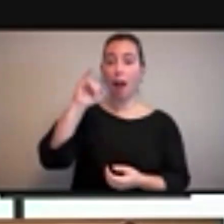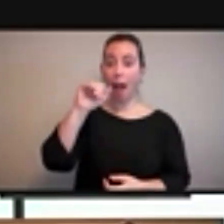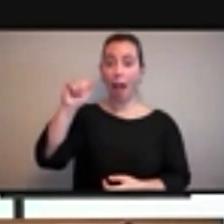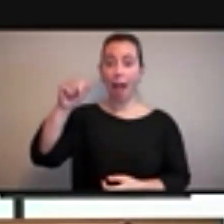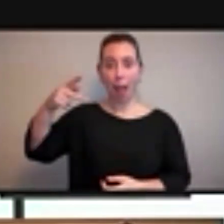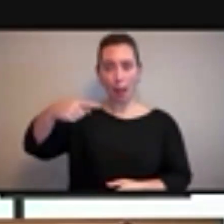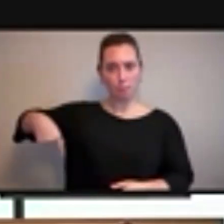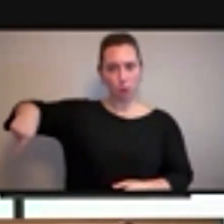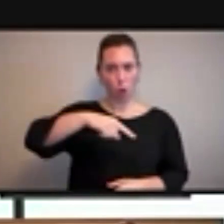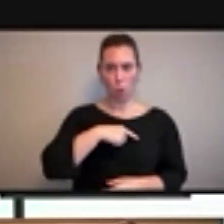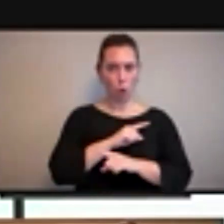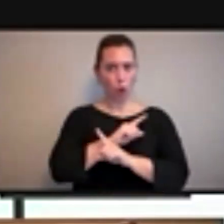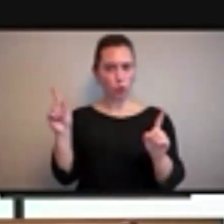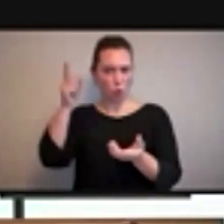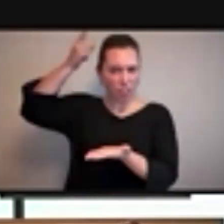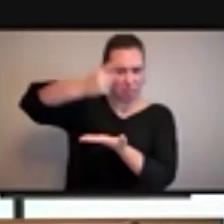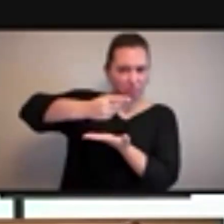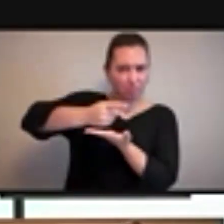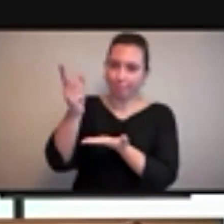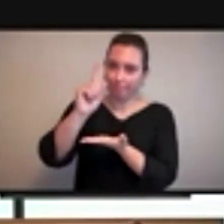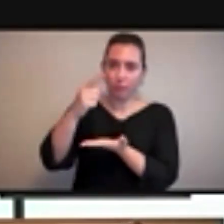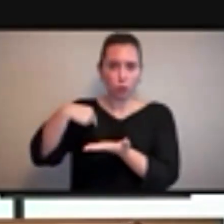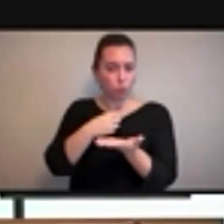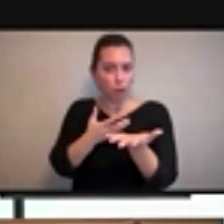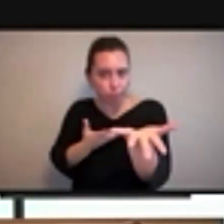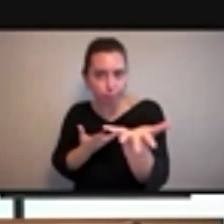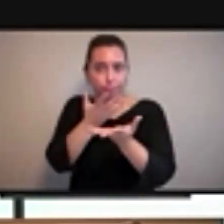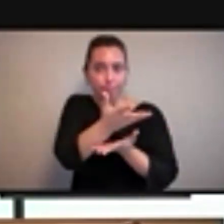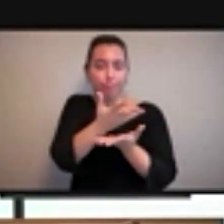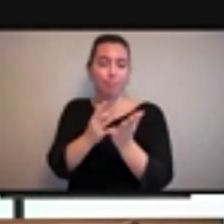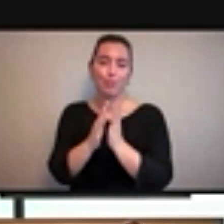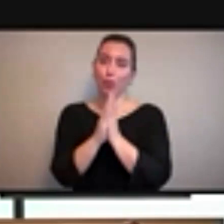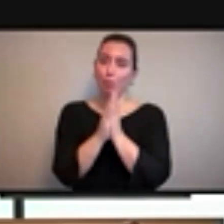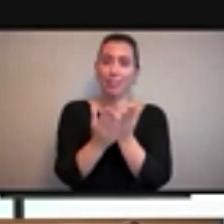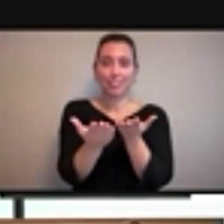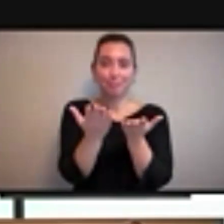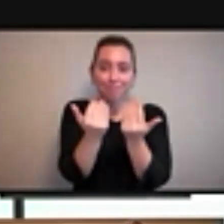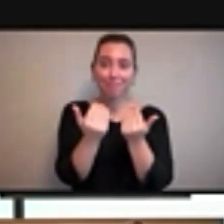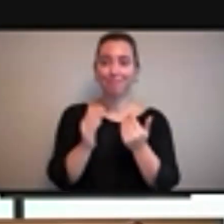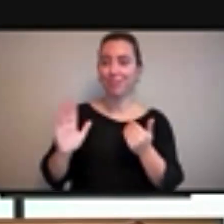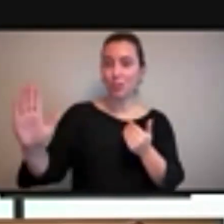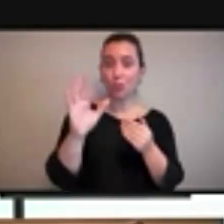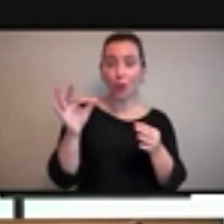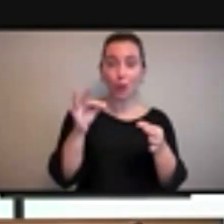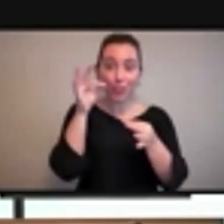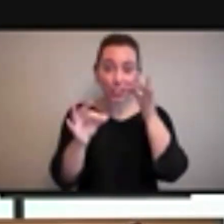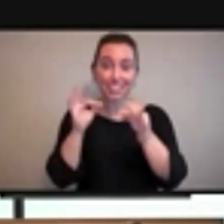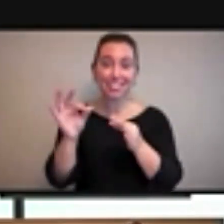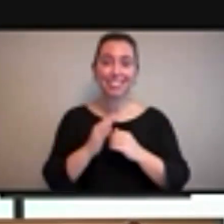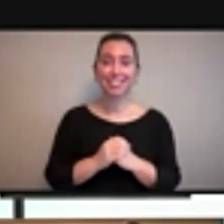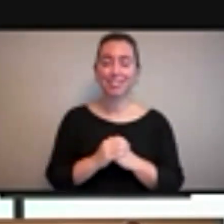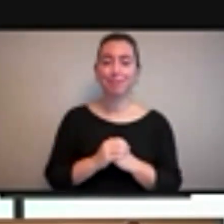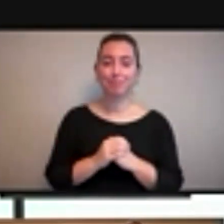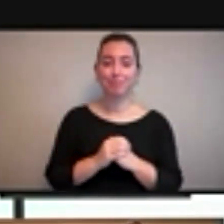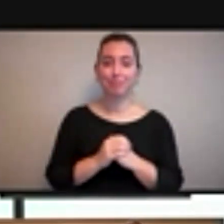is important, so please do provide your questions and we will make sure to try to answer as many as possible. In the